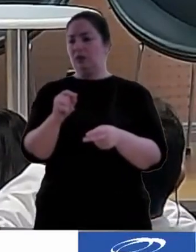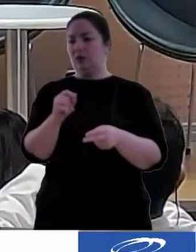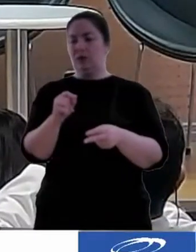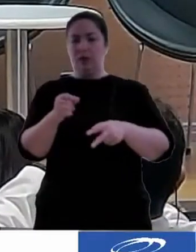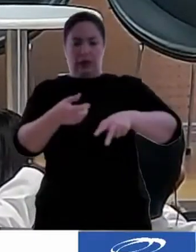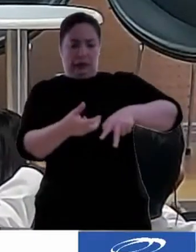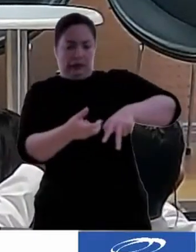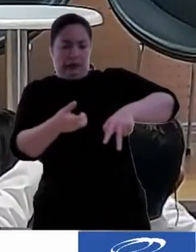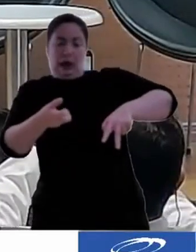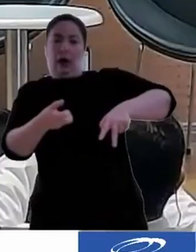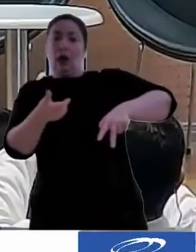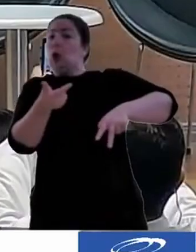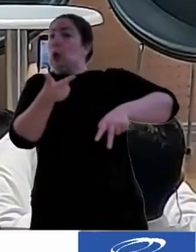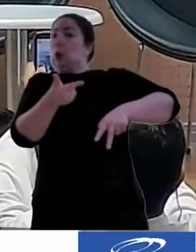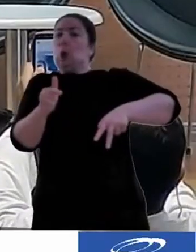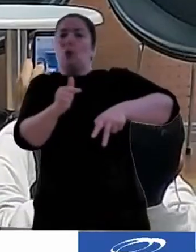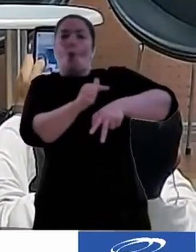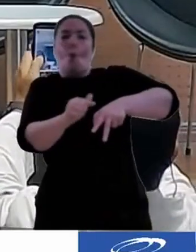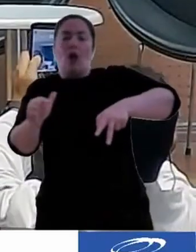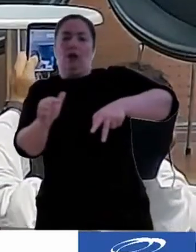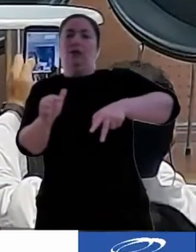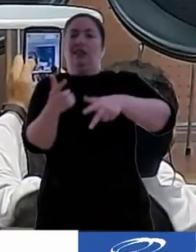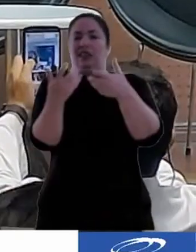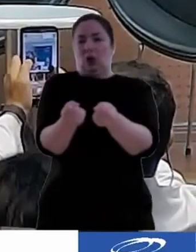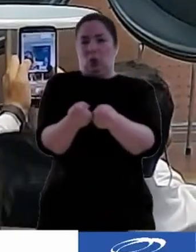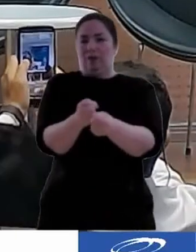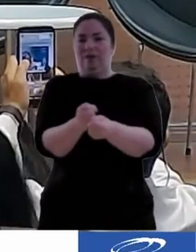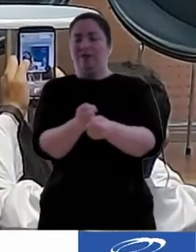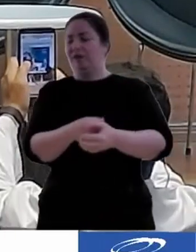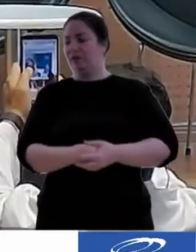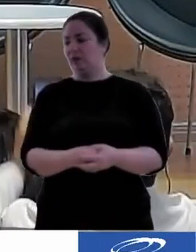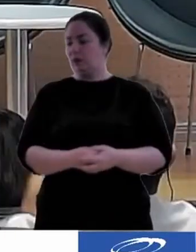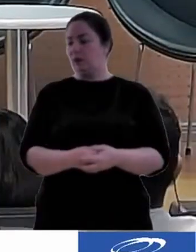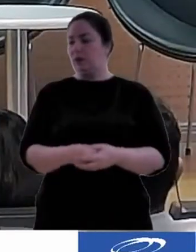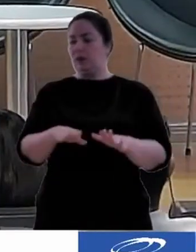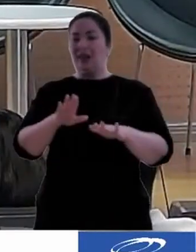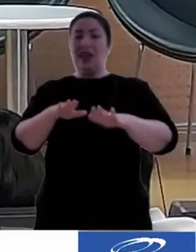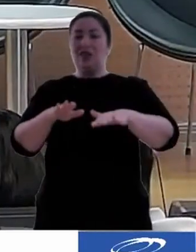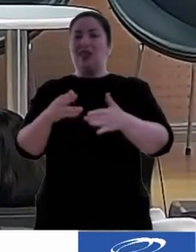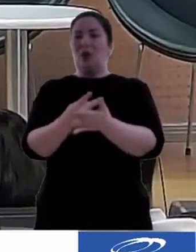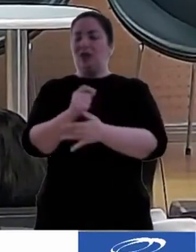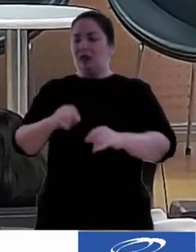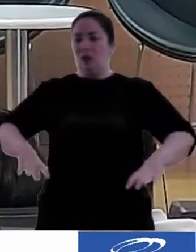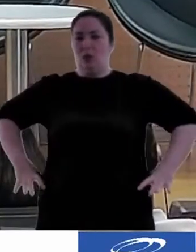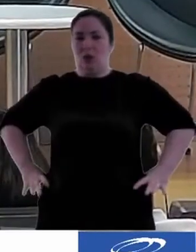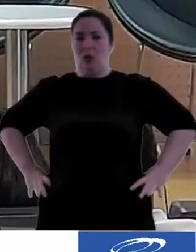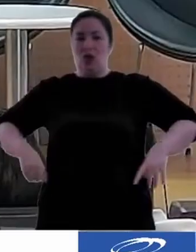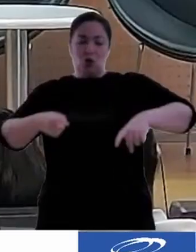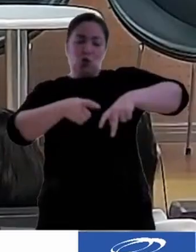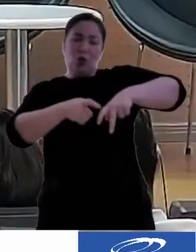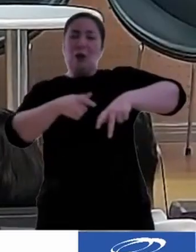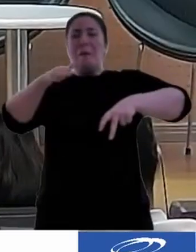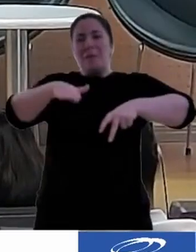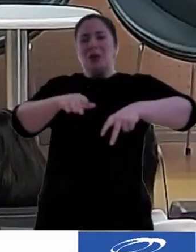Sem líquido sinovial. No joelho não é um problema tão grande assim, mas no quadril a gente acaba enfrentando bastante esse problema. Eu